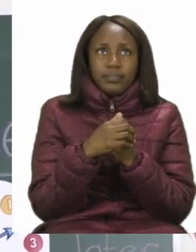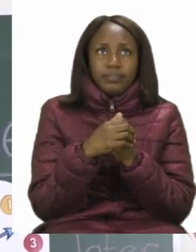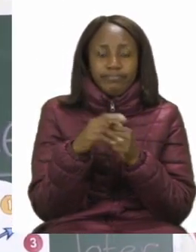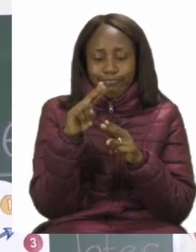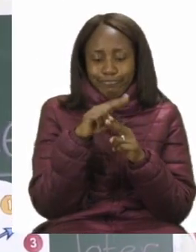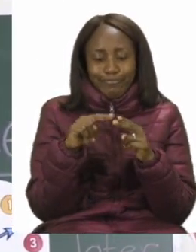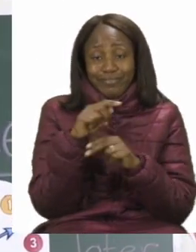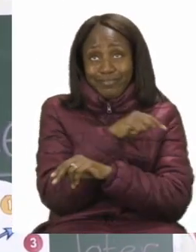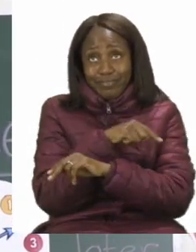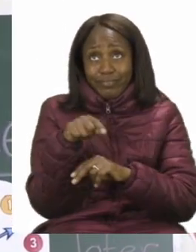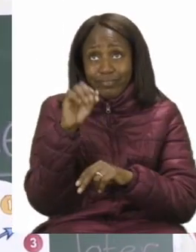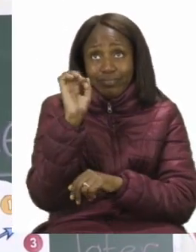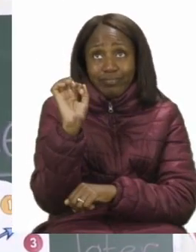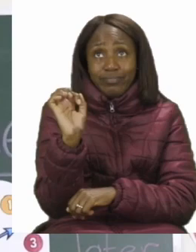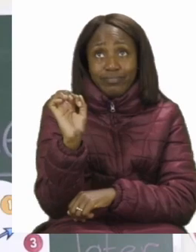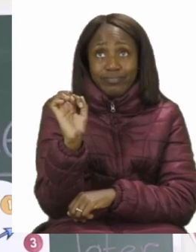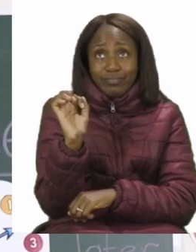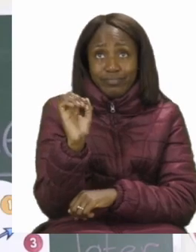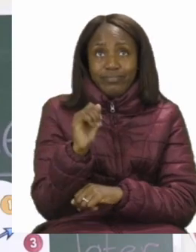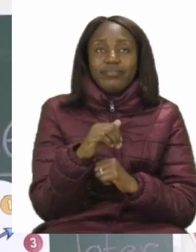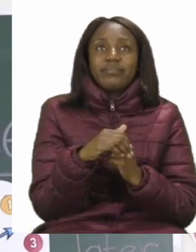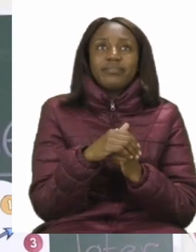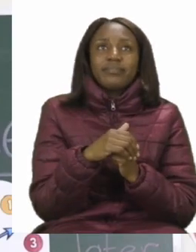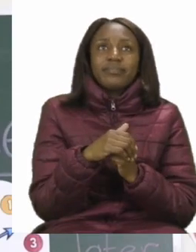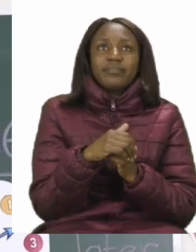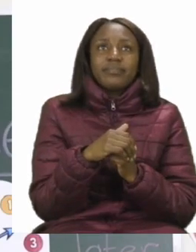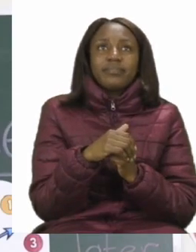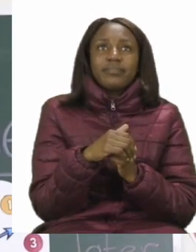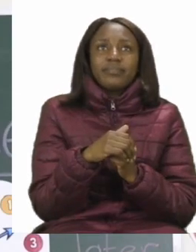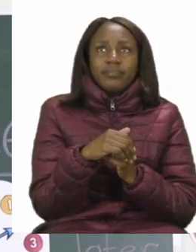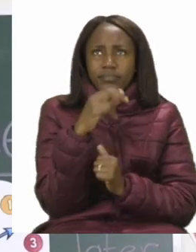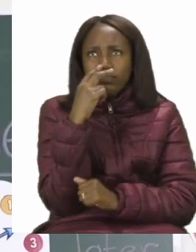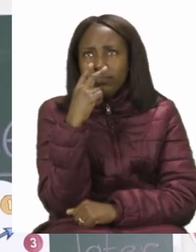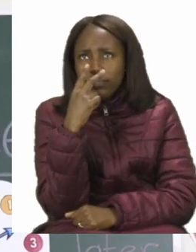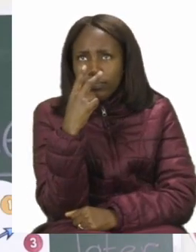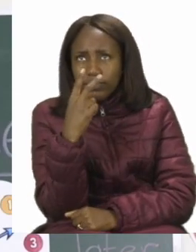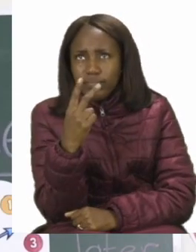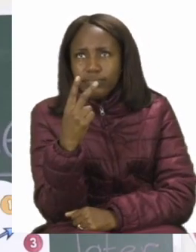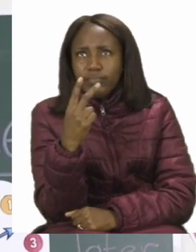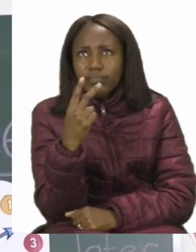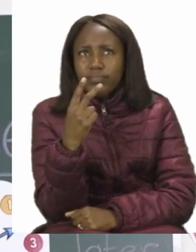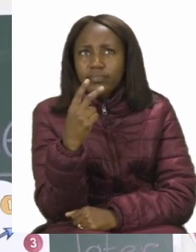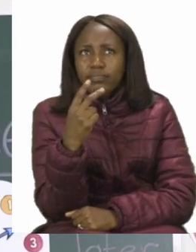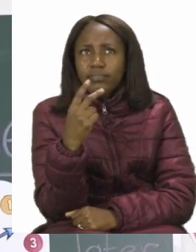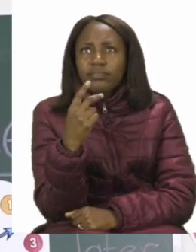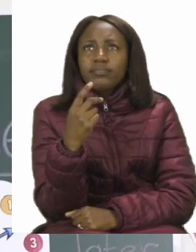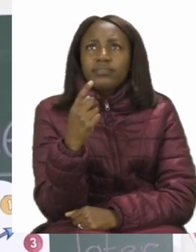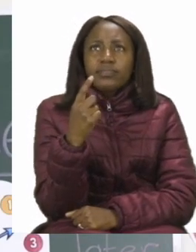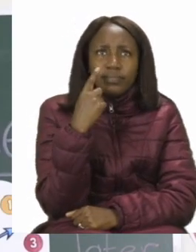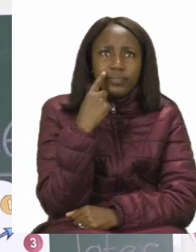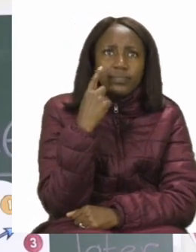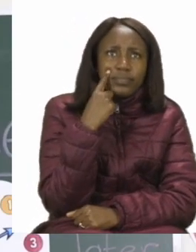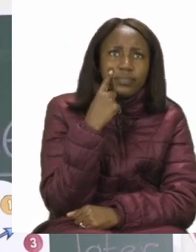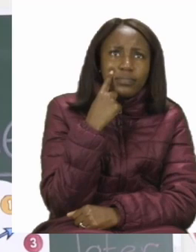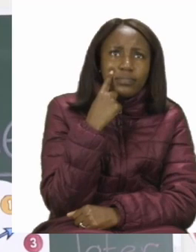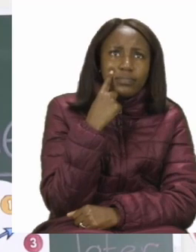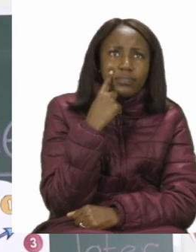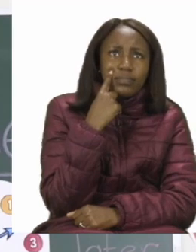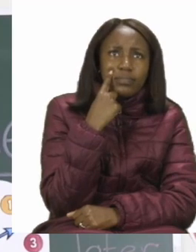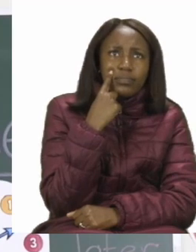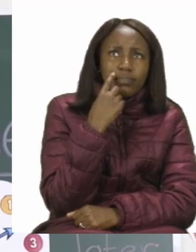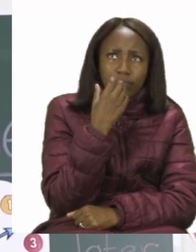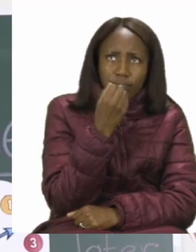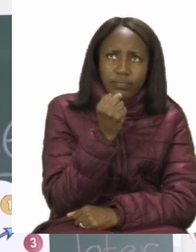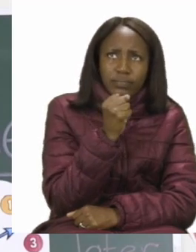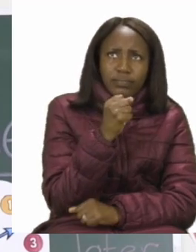get yourself a ruler. And on your ruler, you will see it has a side